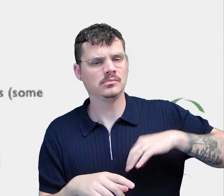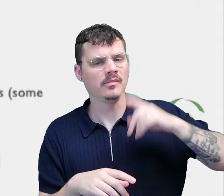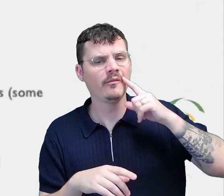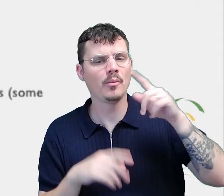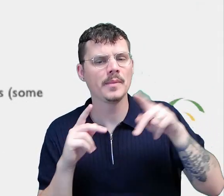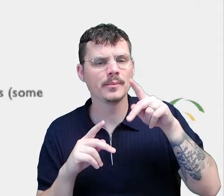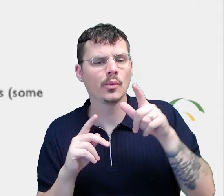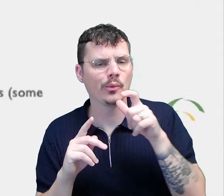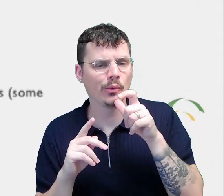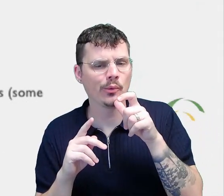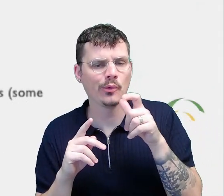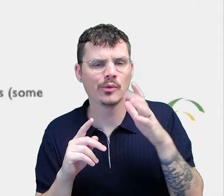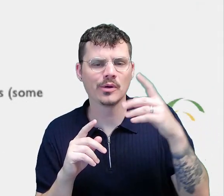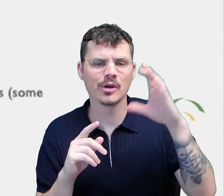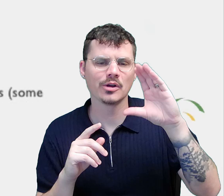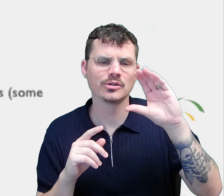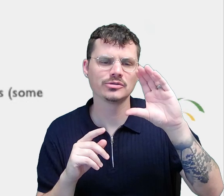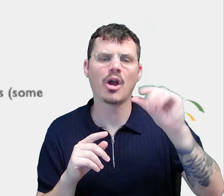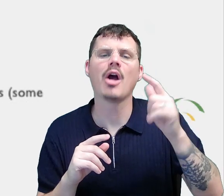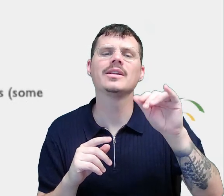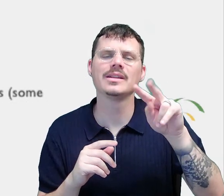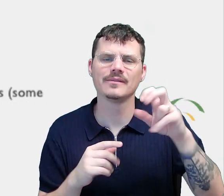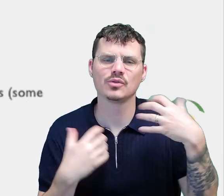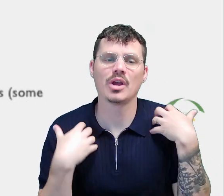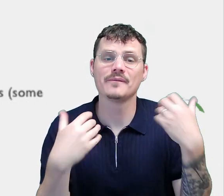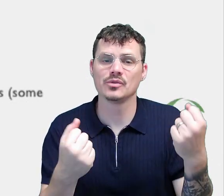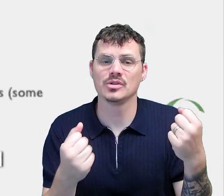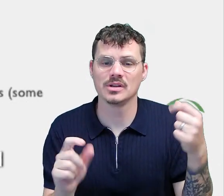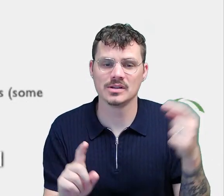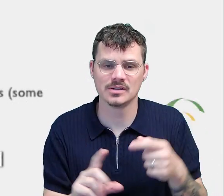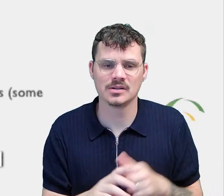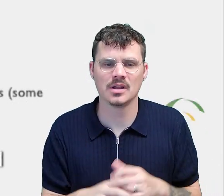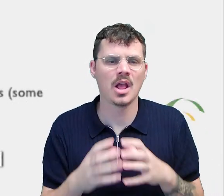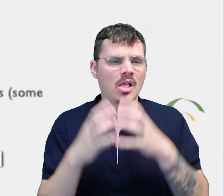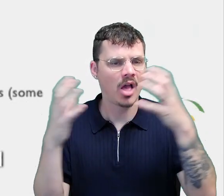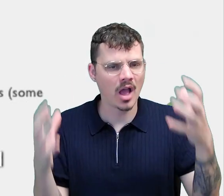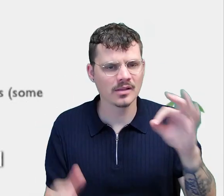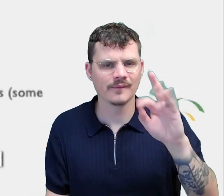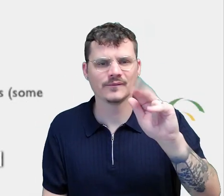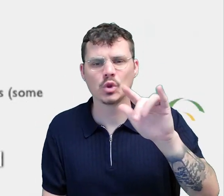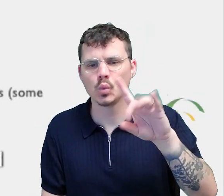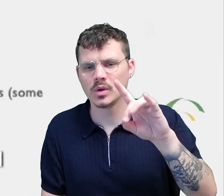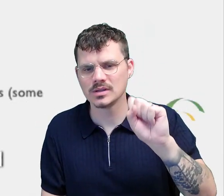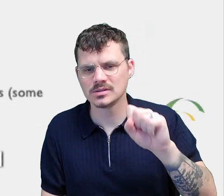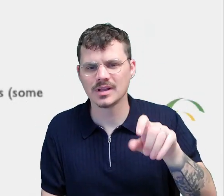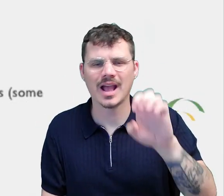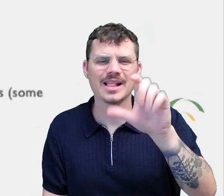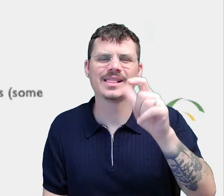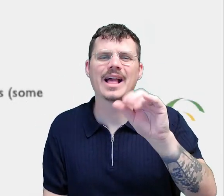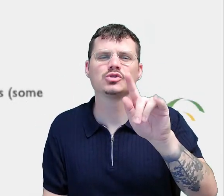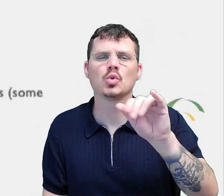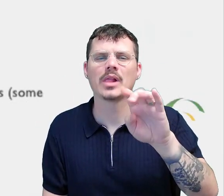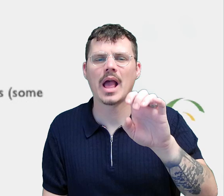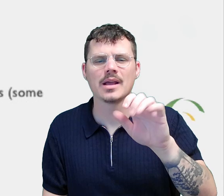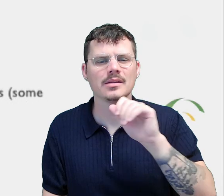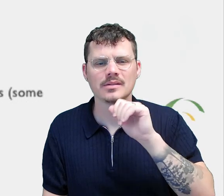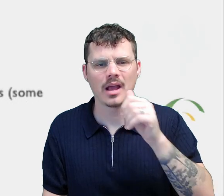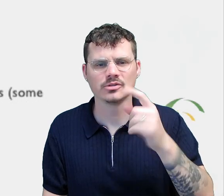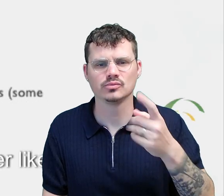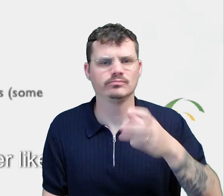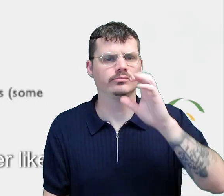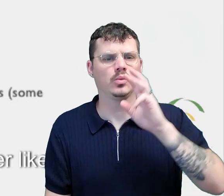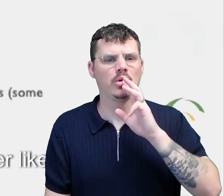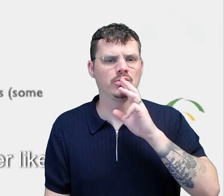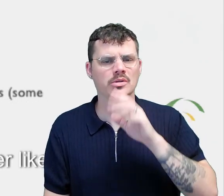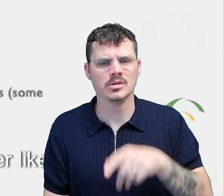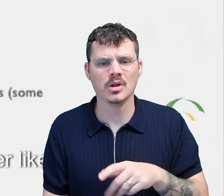people from a cognitive recovery standpoint. Lots of fluids, electrolyte balanced fluids, not free water.